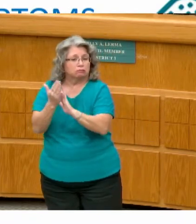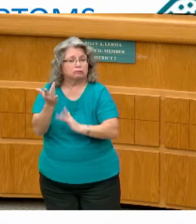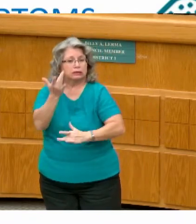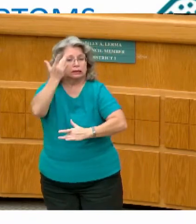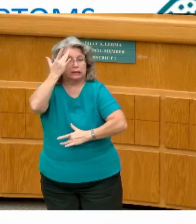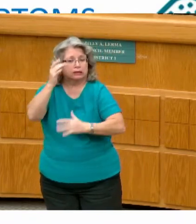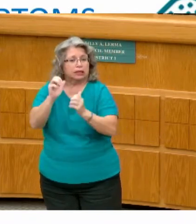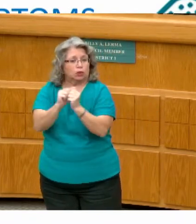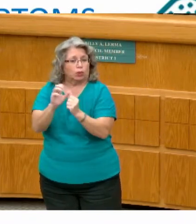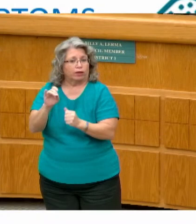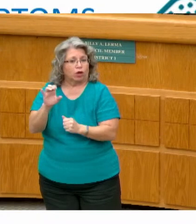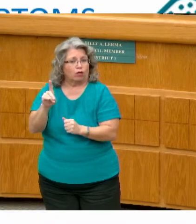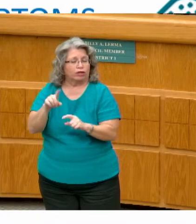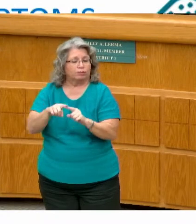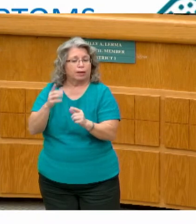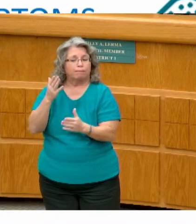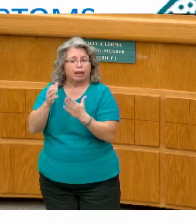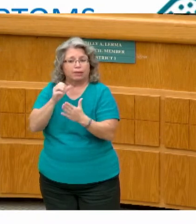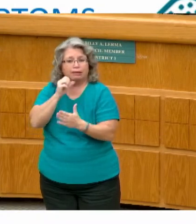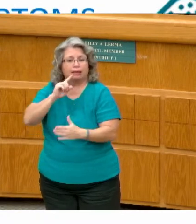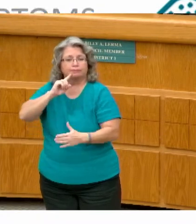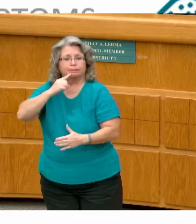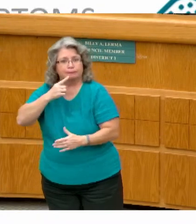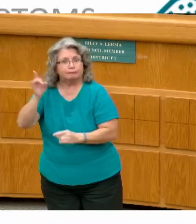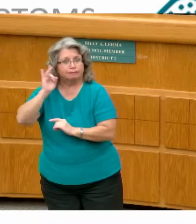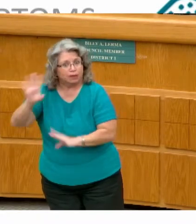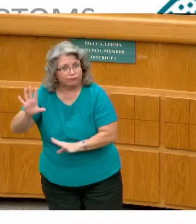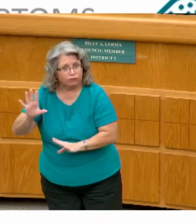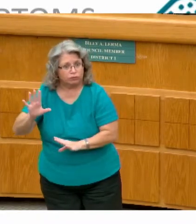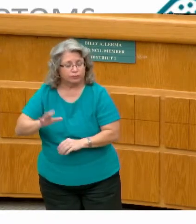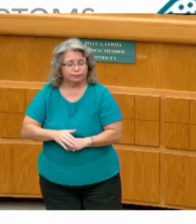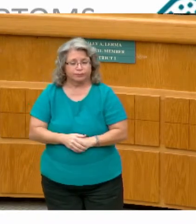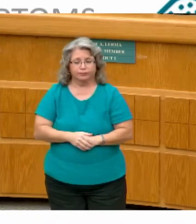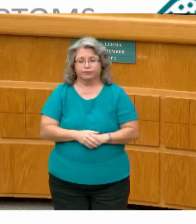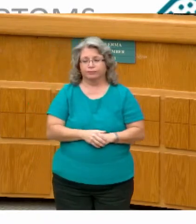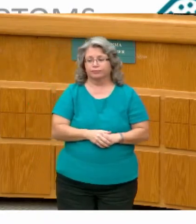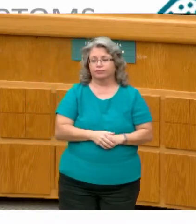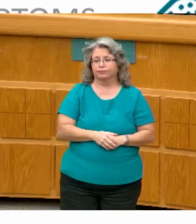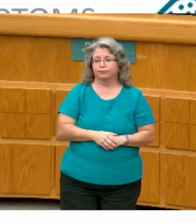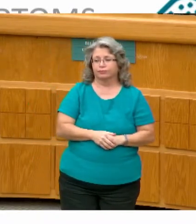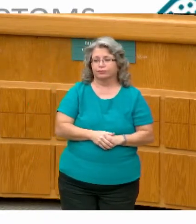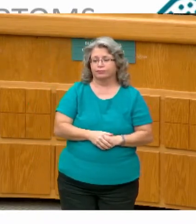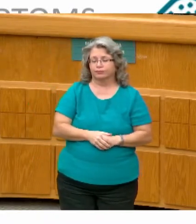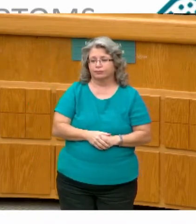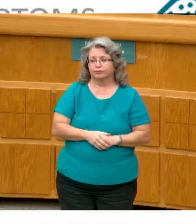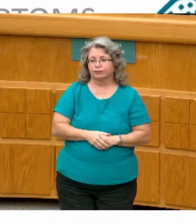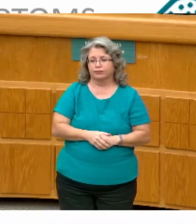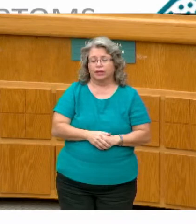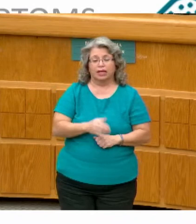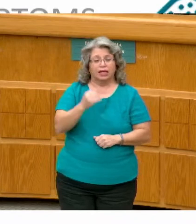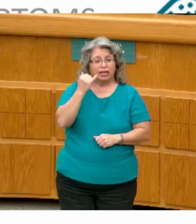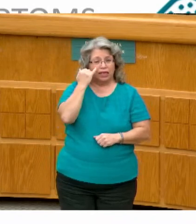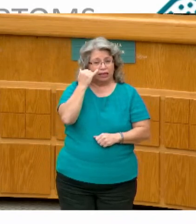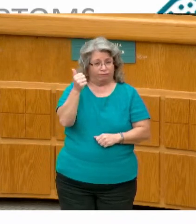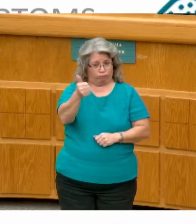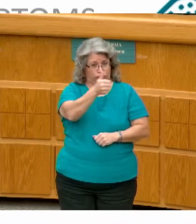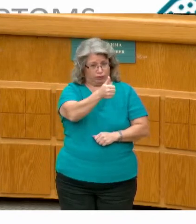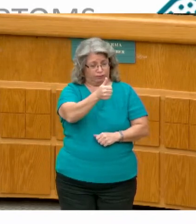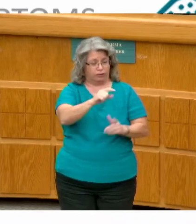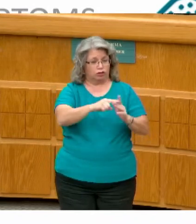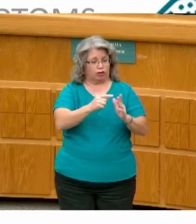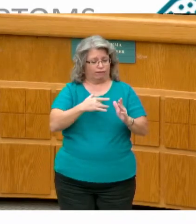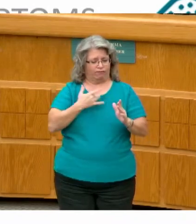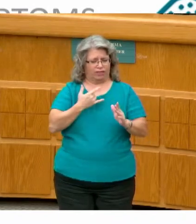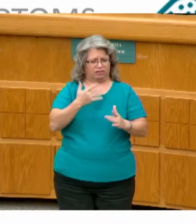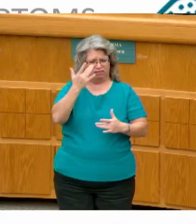have without the vaccination. So that's the key. And lastly, if you do start to feel sick, isolate, get